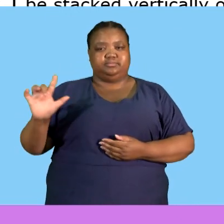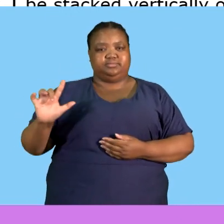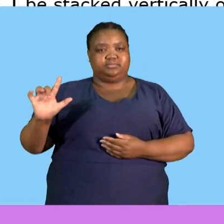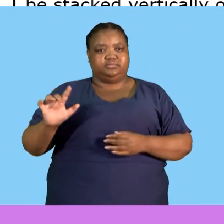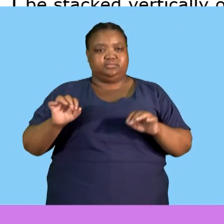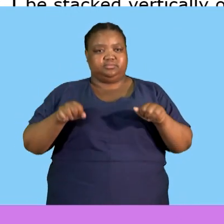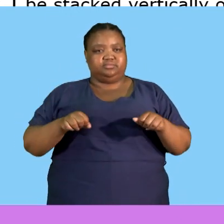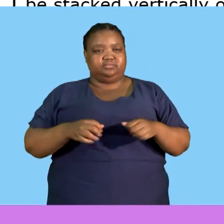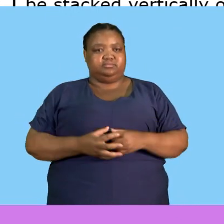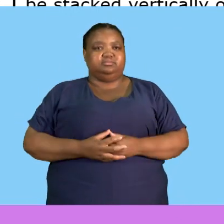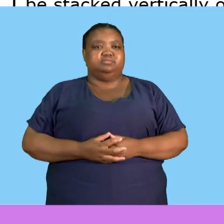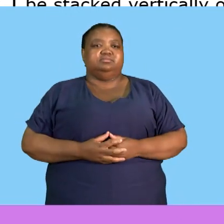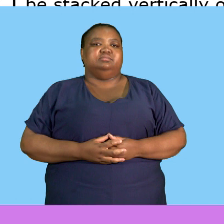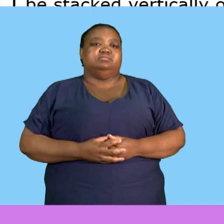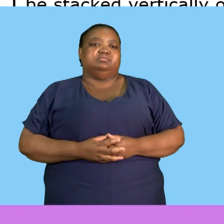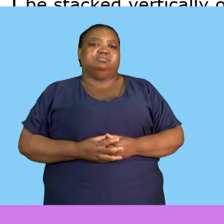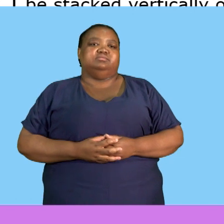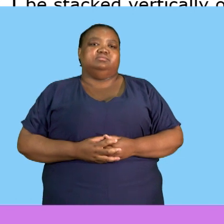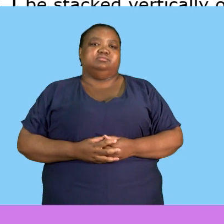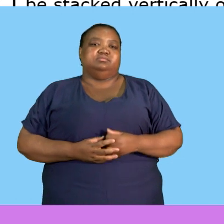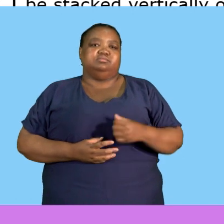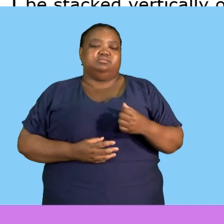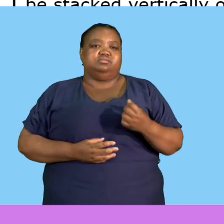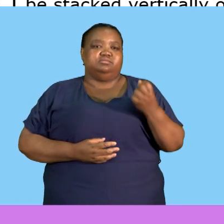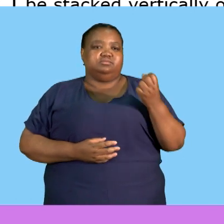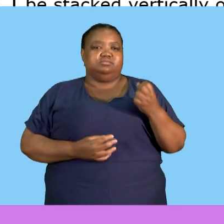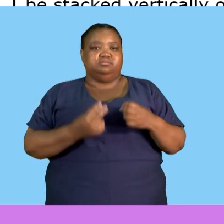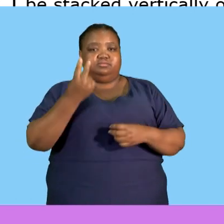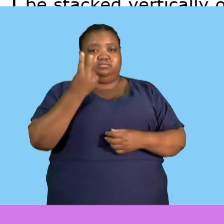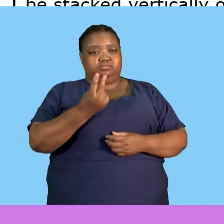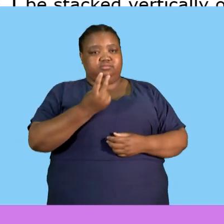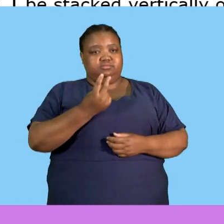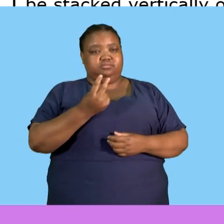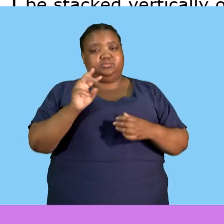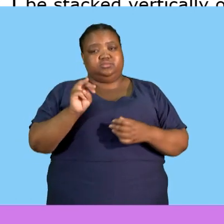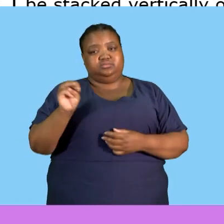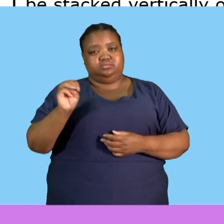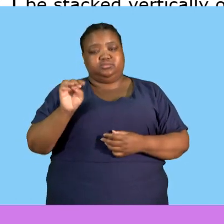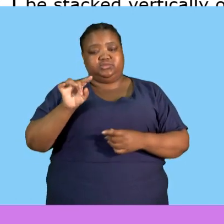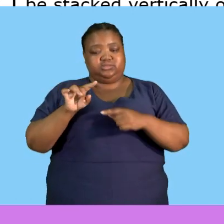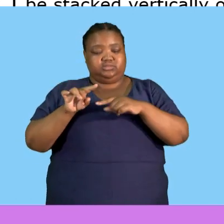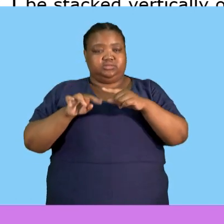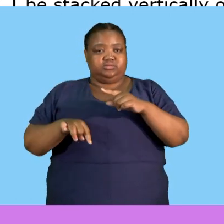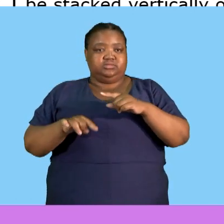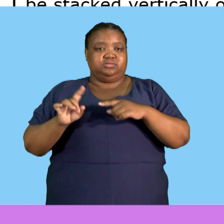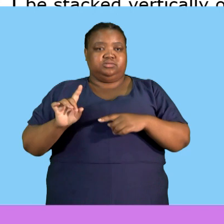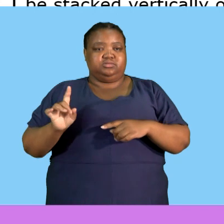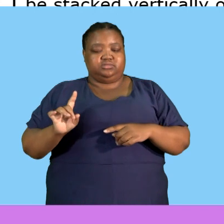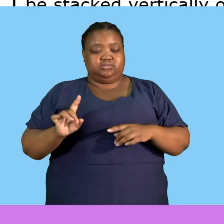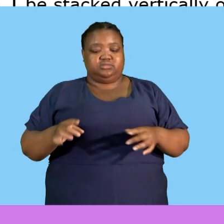So I'll start by looking lengthwise. In terms of the length, what will we say? We'll take the 2